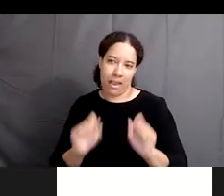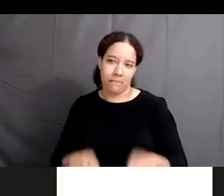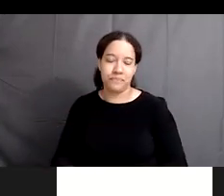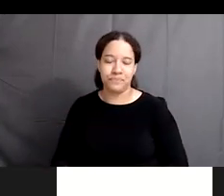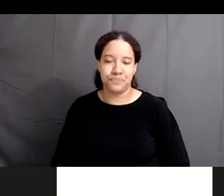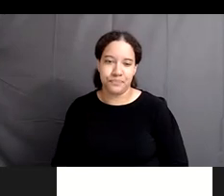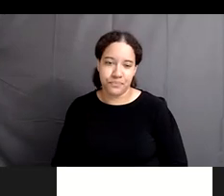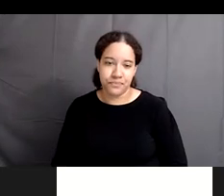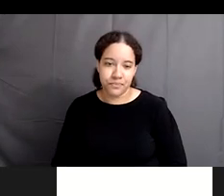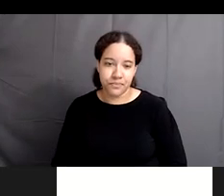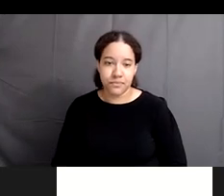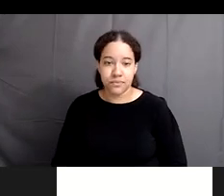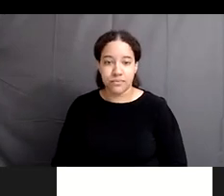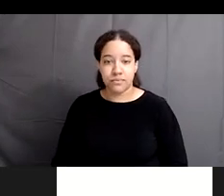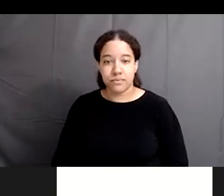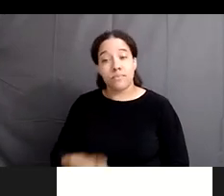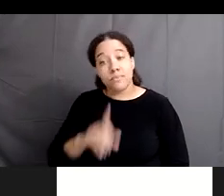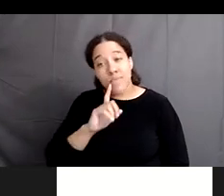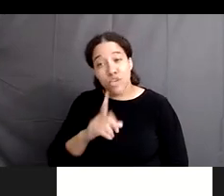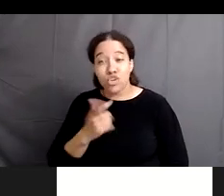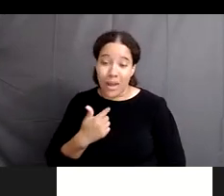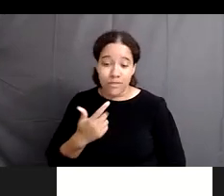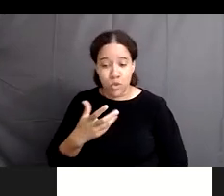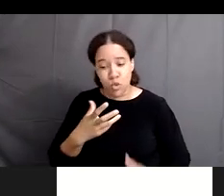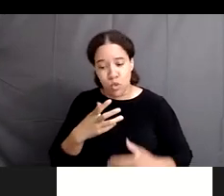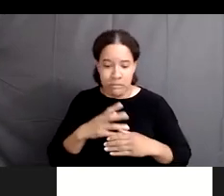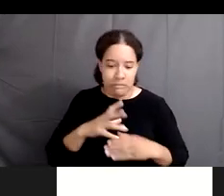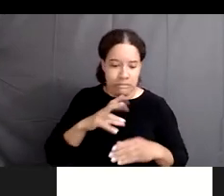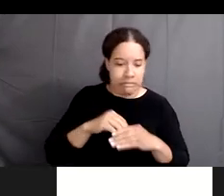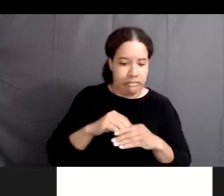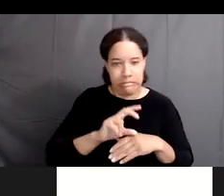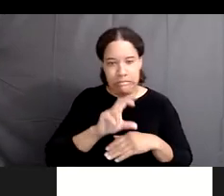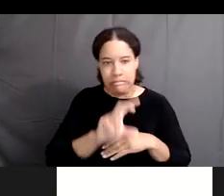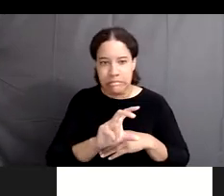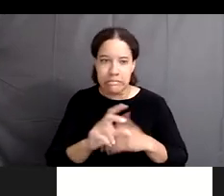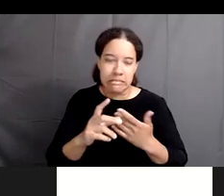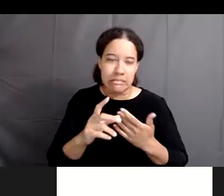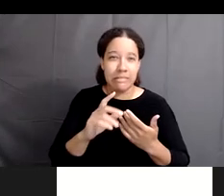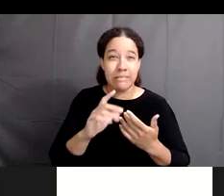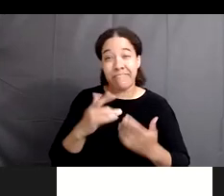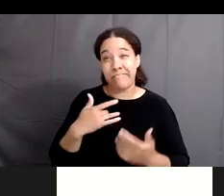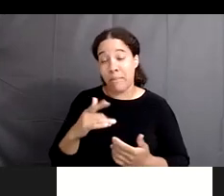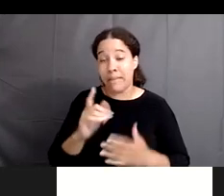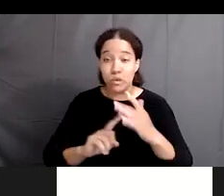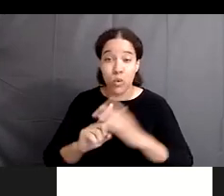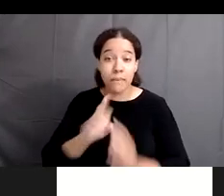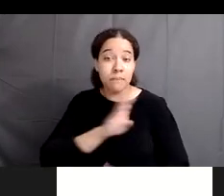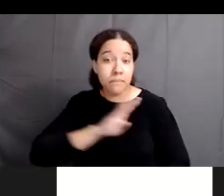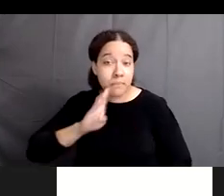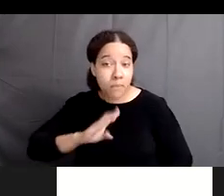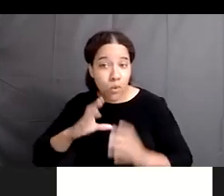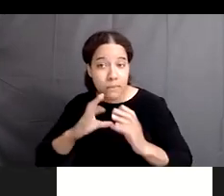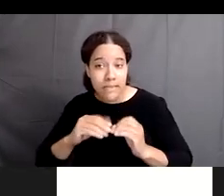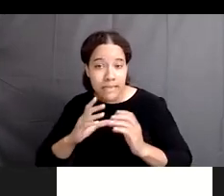in the game, and it usually is in the form of showing up to board meetings, participating in a